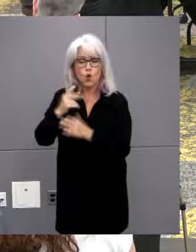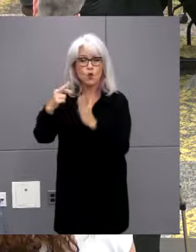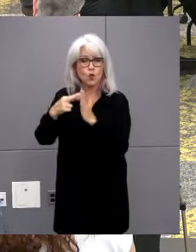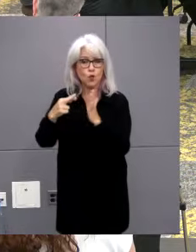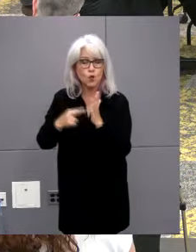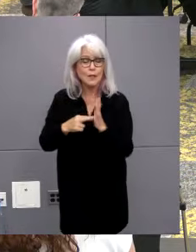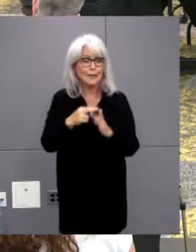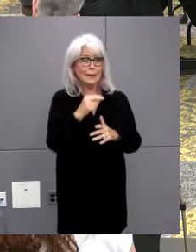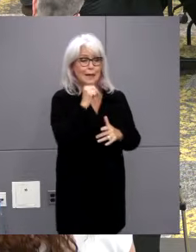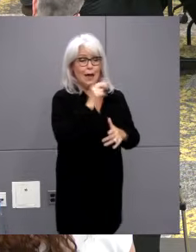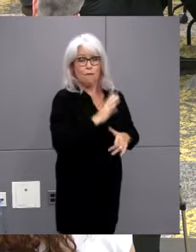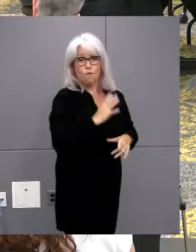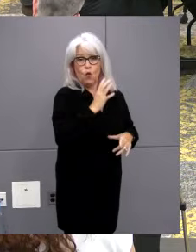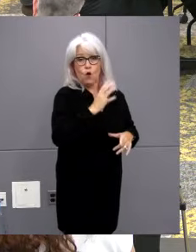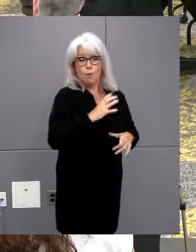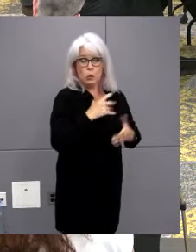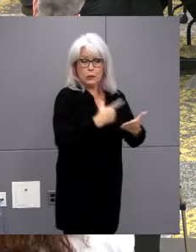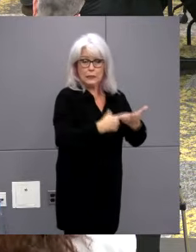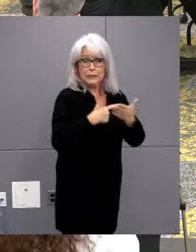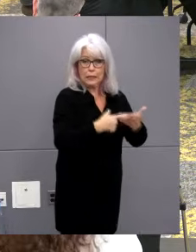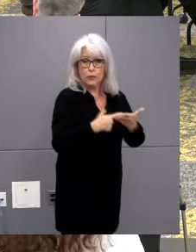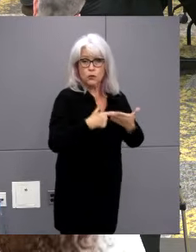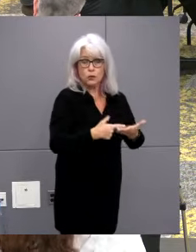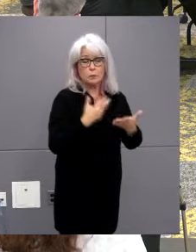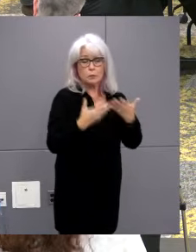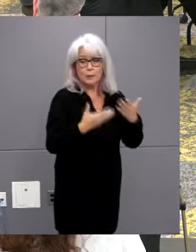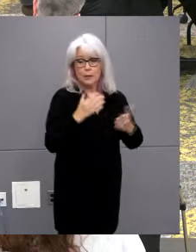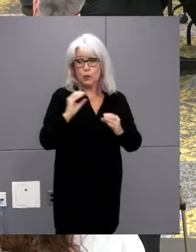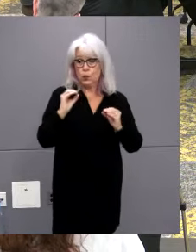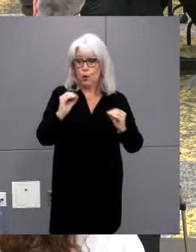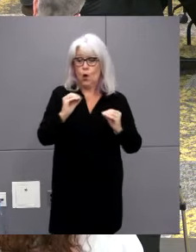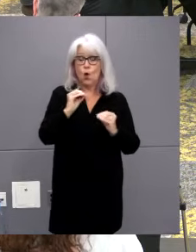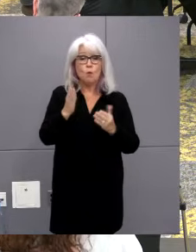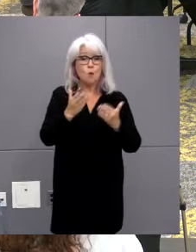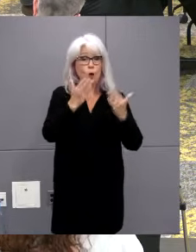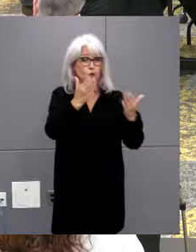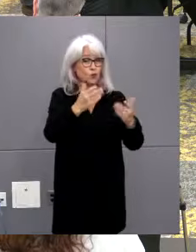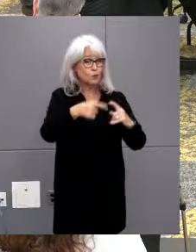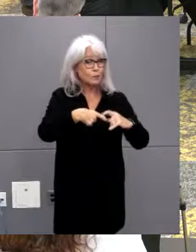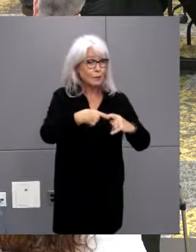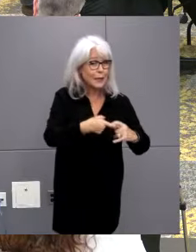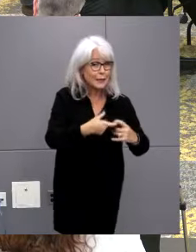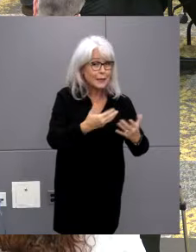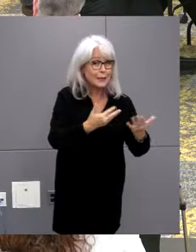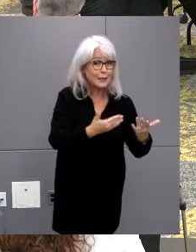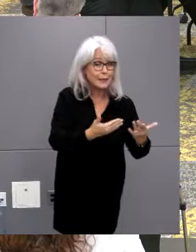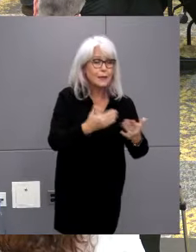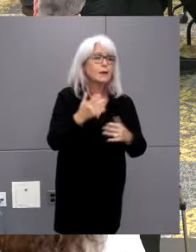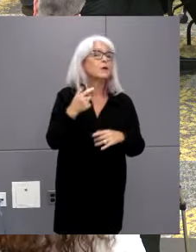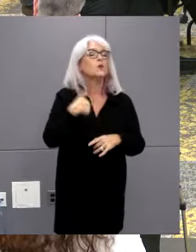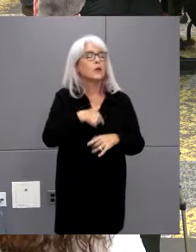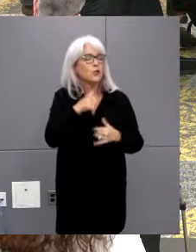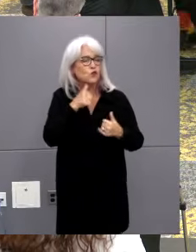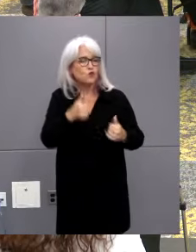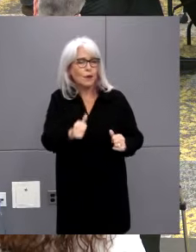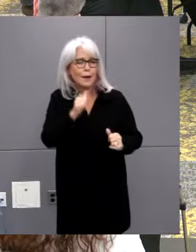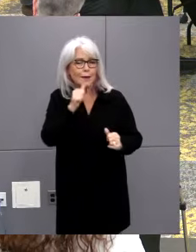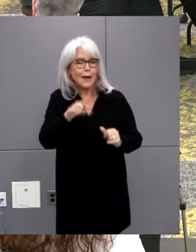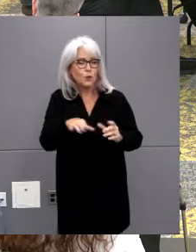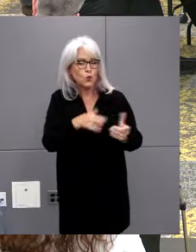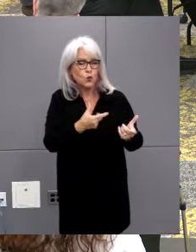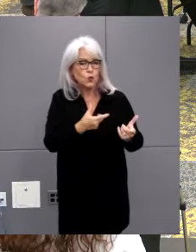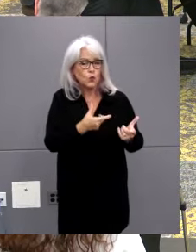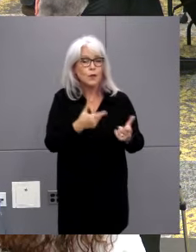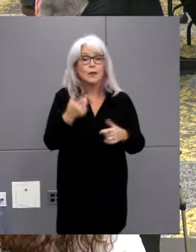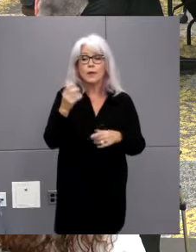is allowed even when no motion is currently pending. We try not to do that, but we do that here. No formal